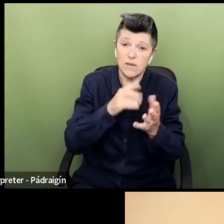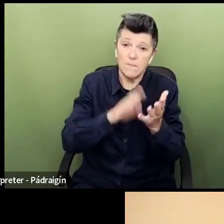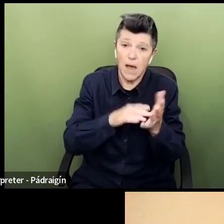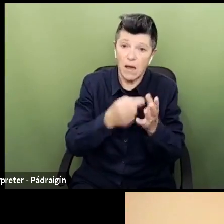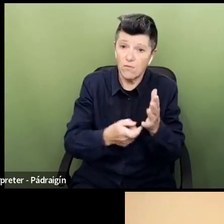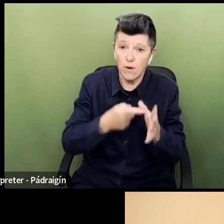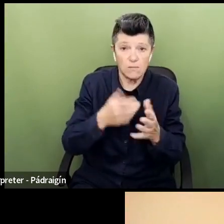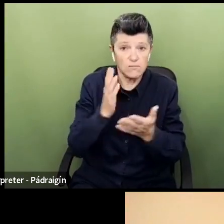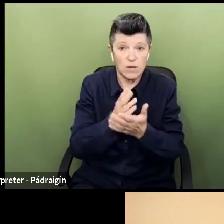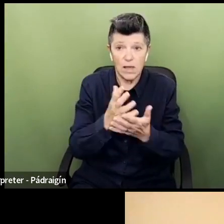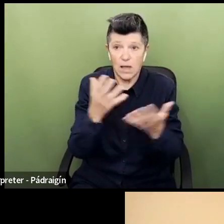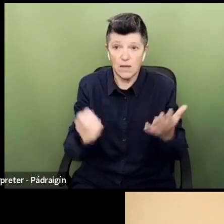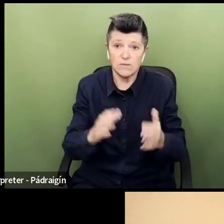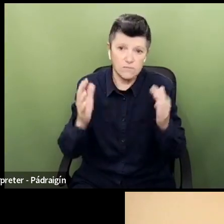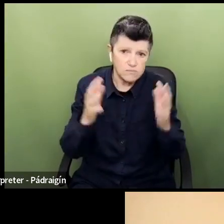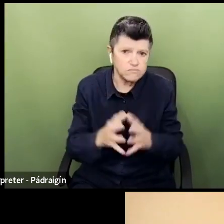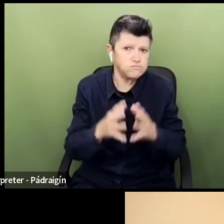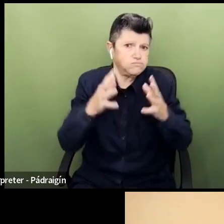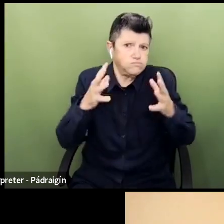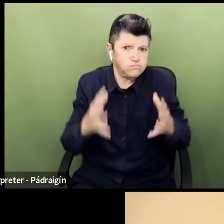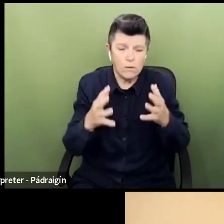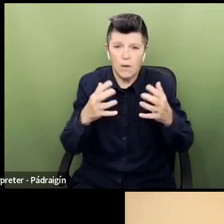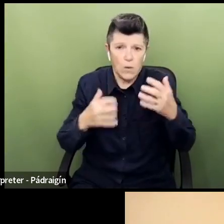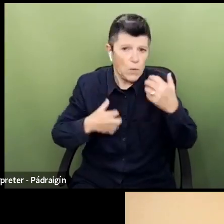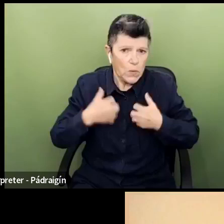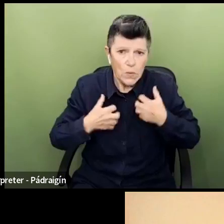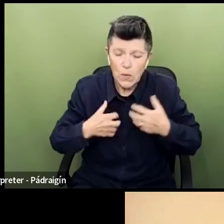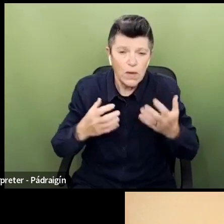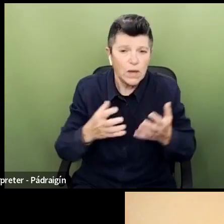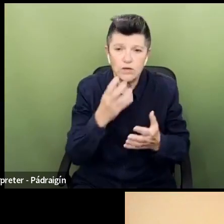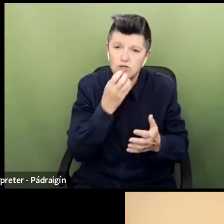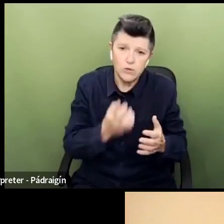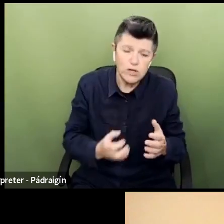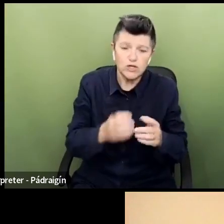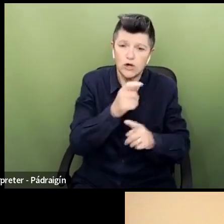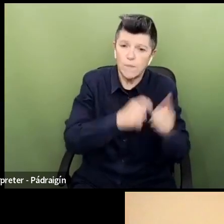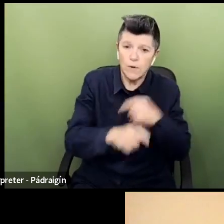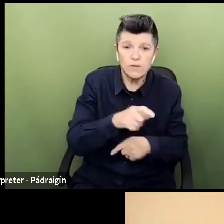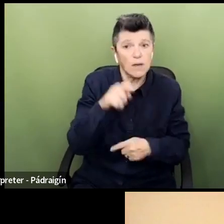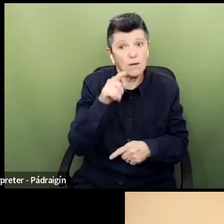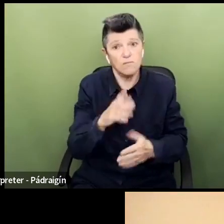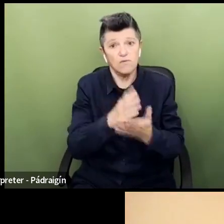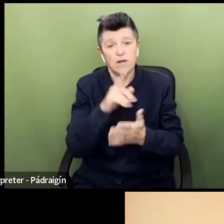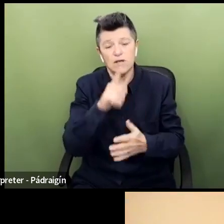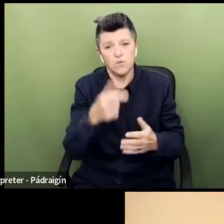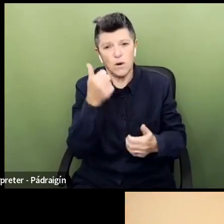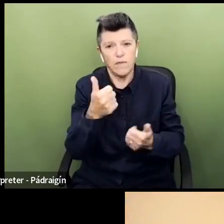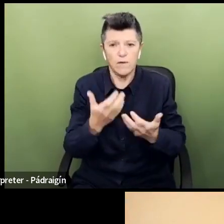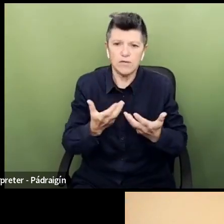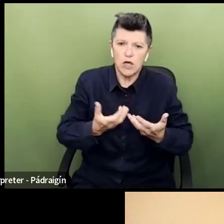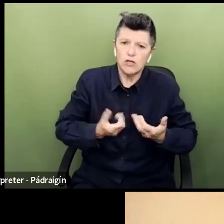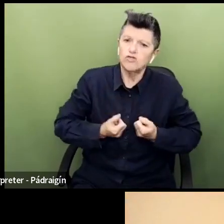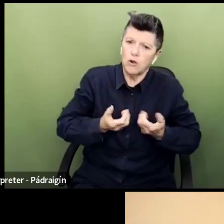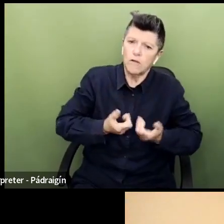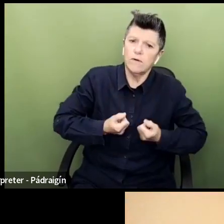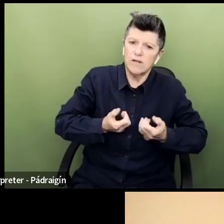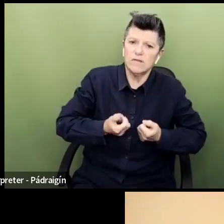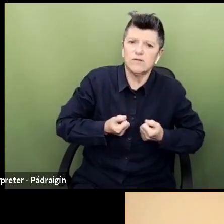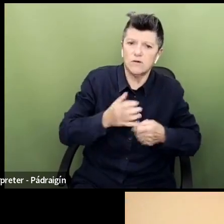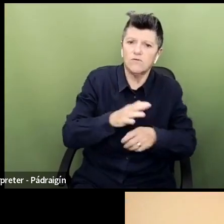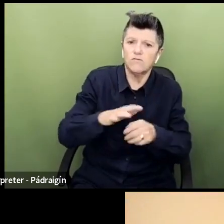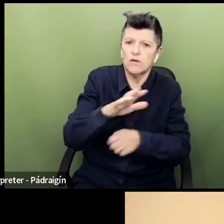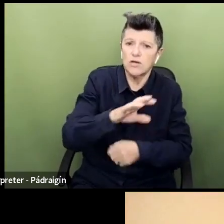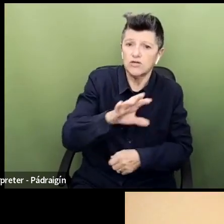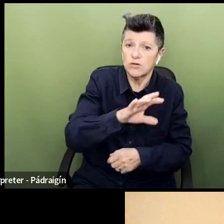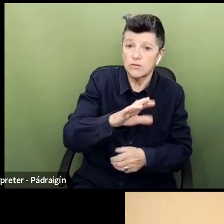thriving and vibrant Jewish community. And actually Samara was one of those tolerant regions that, you know, it takes